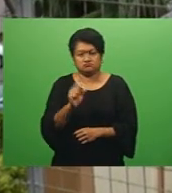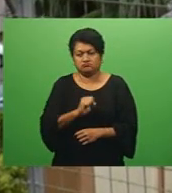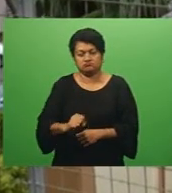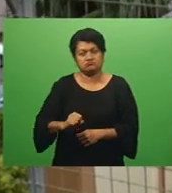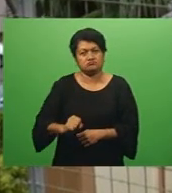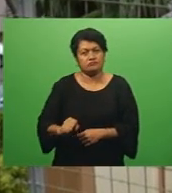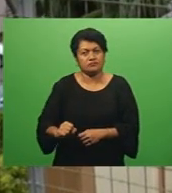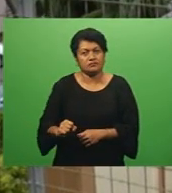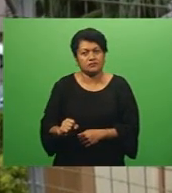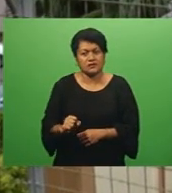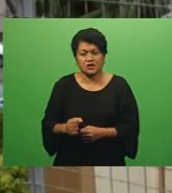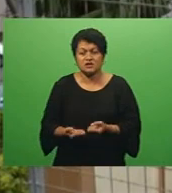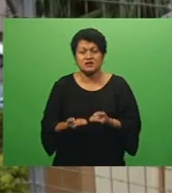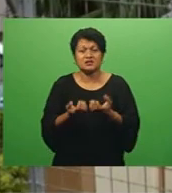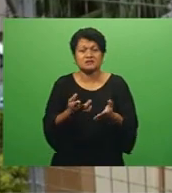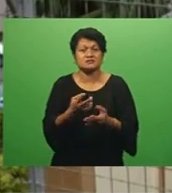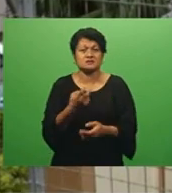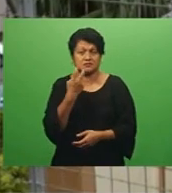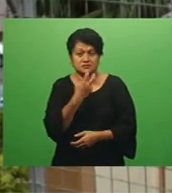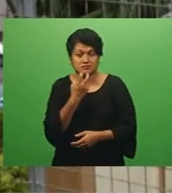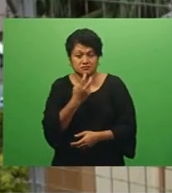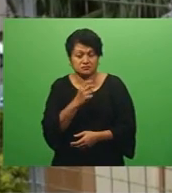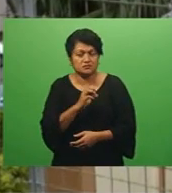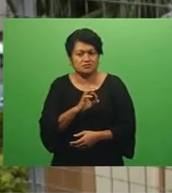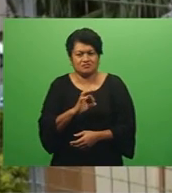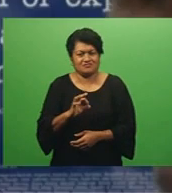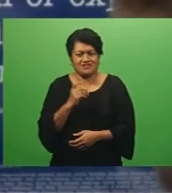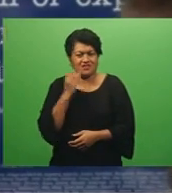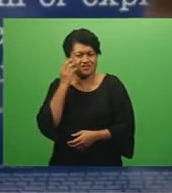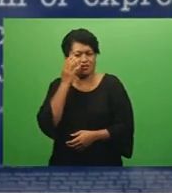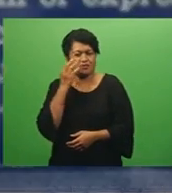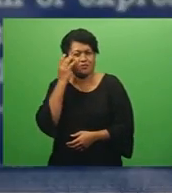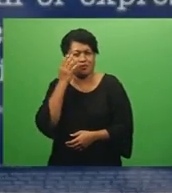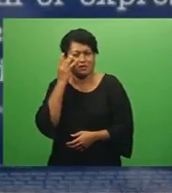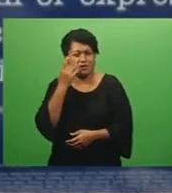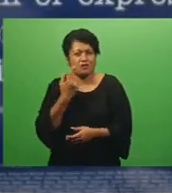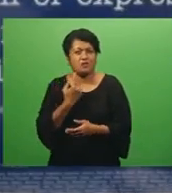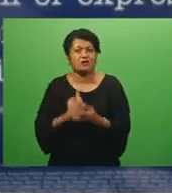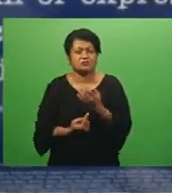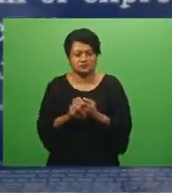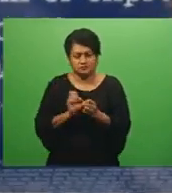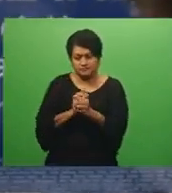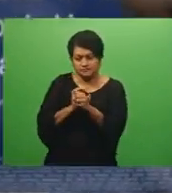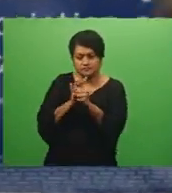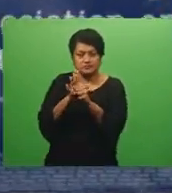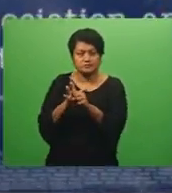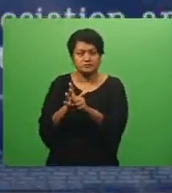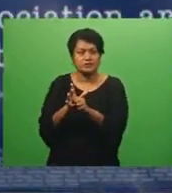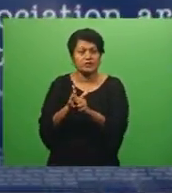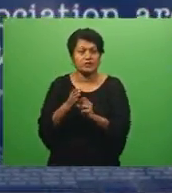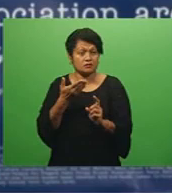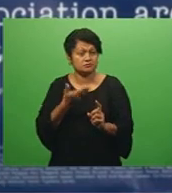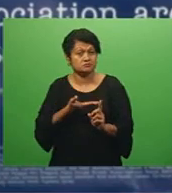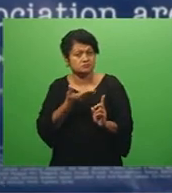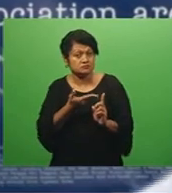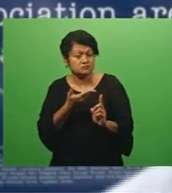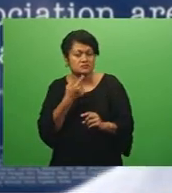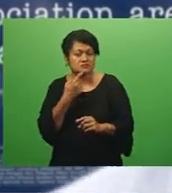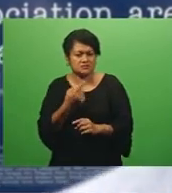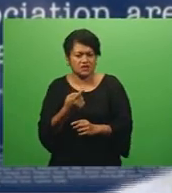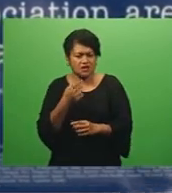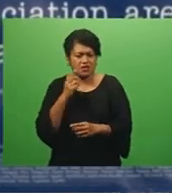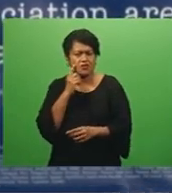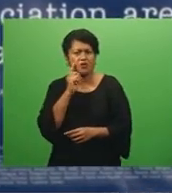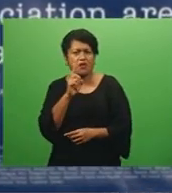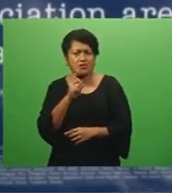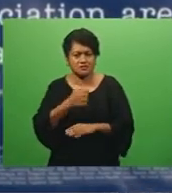given verbally was that there was concern over the pandemic. National Secretary Felix Anthony has called on the government to review its decision and allow